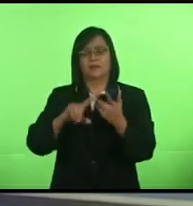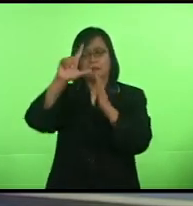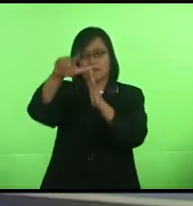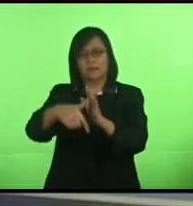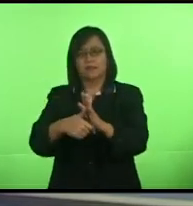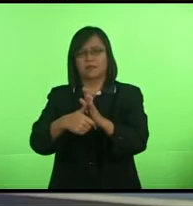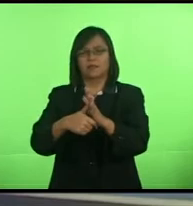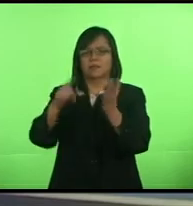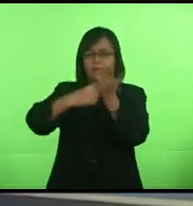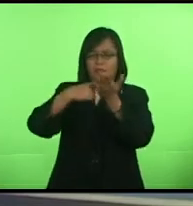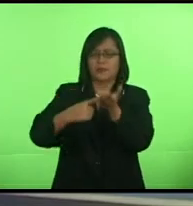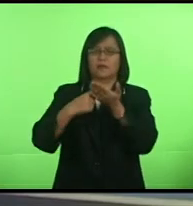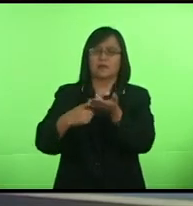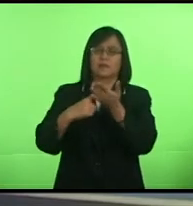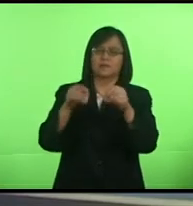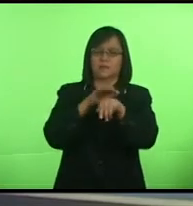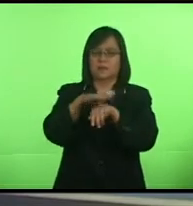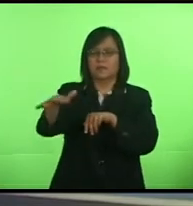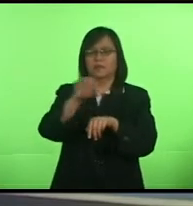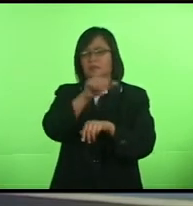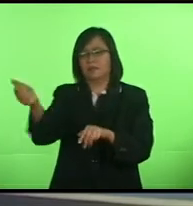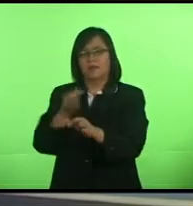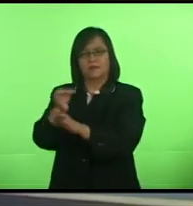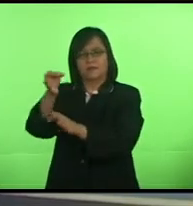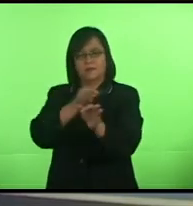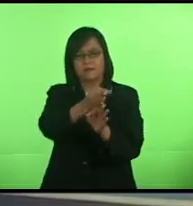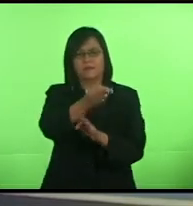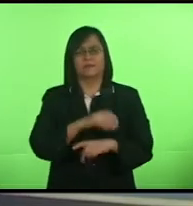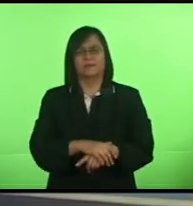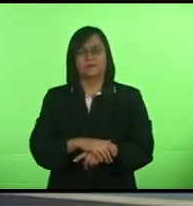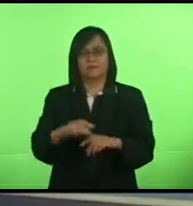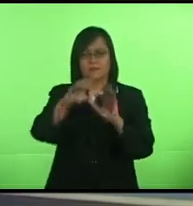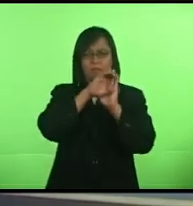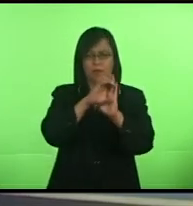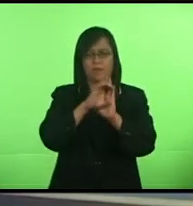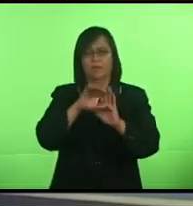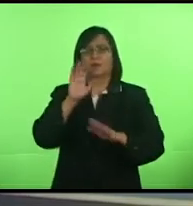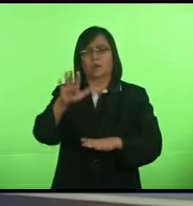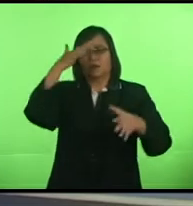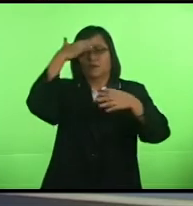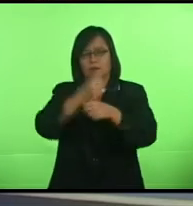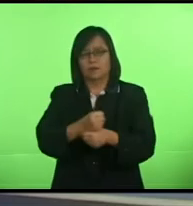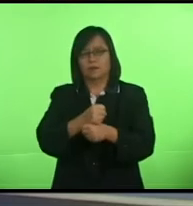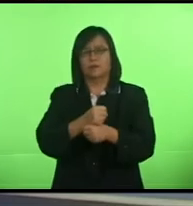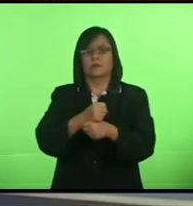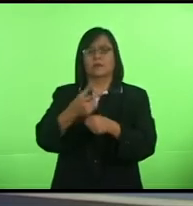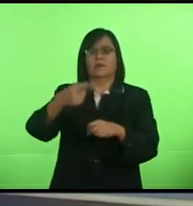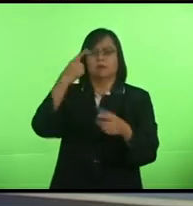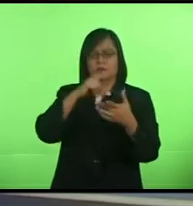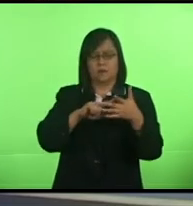in other fields. After that, you hypothesize and speculate the date, and